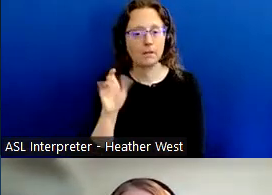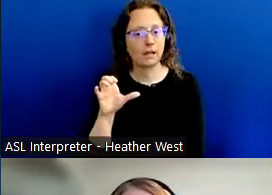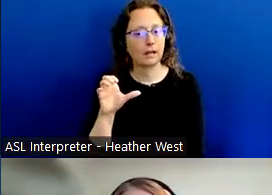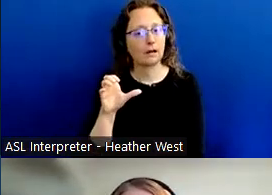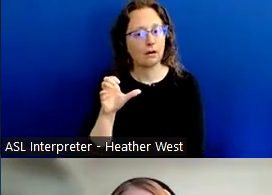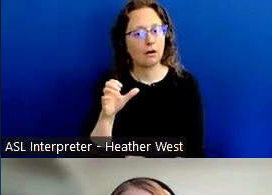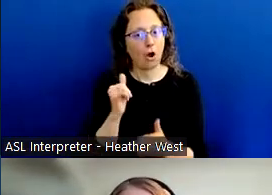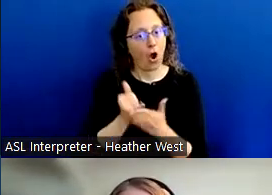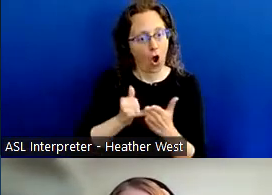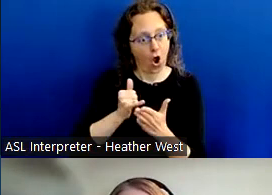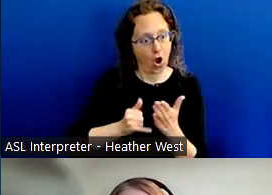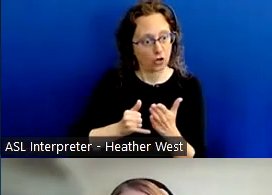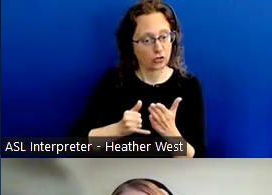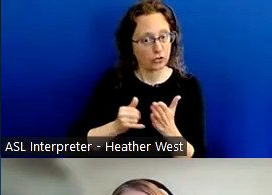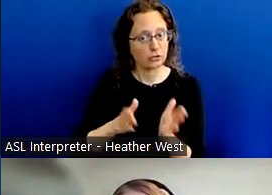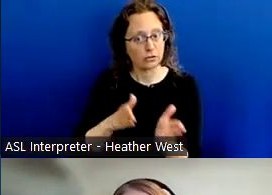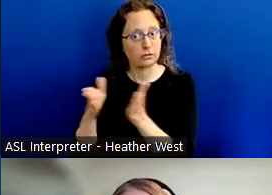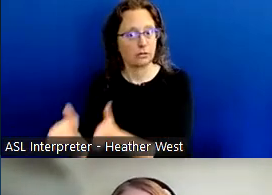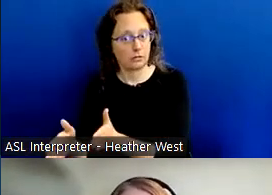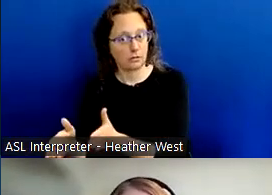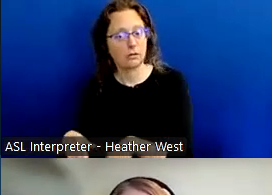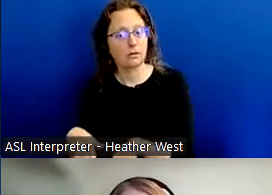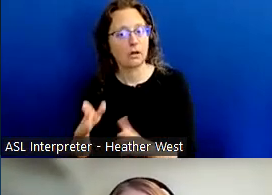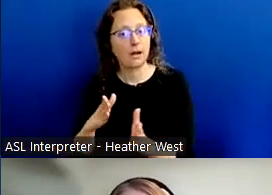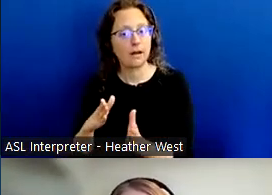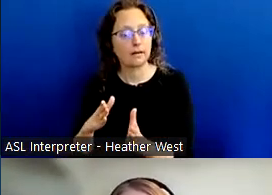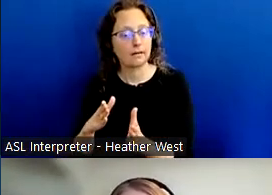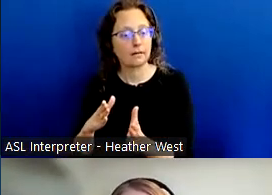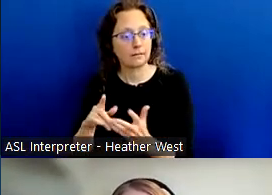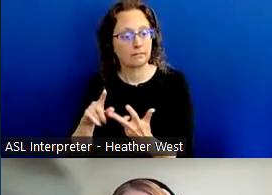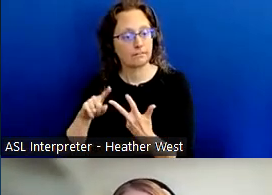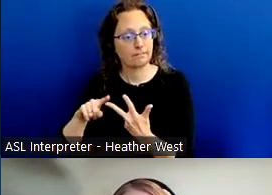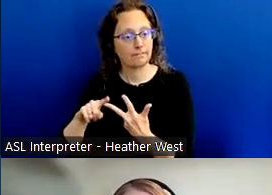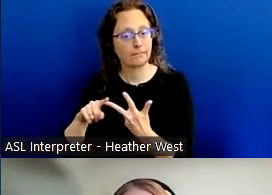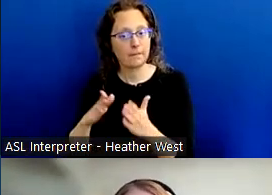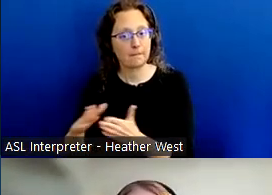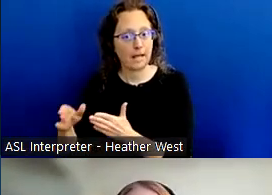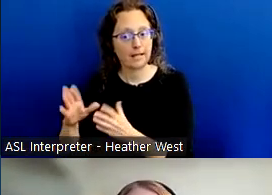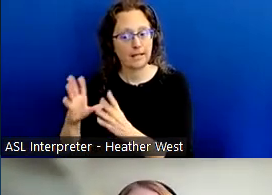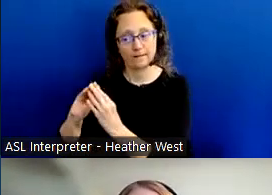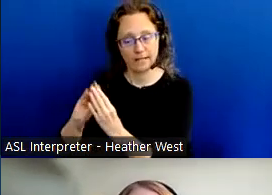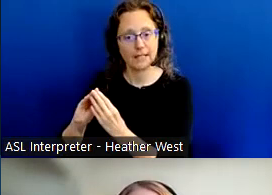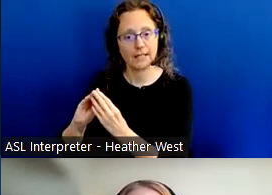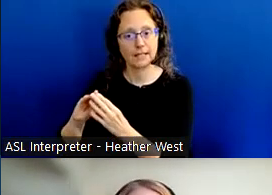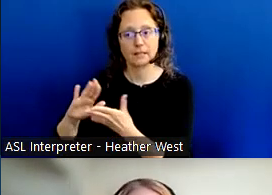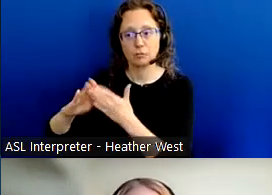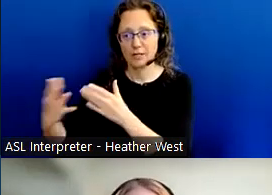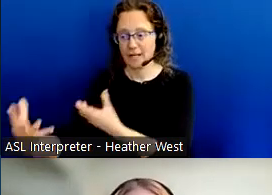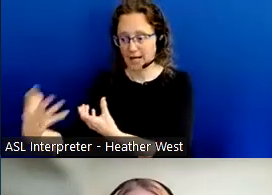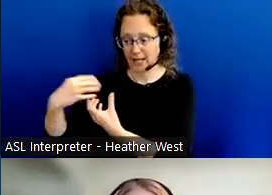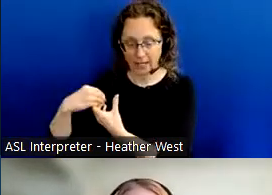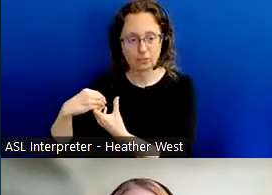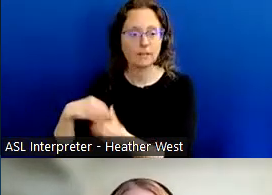And in this last bucket, planning convenings and community engagement strategies. Some examples include